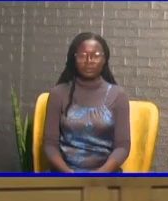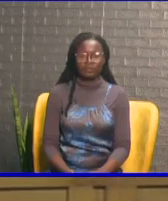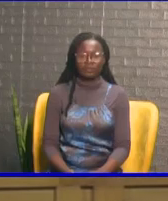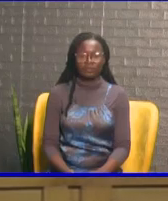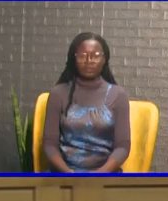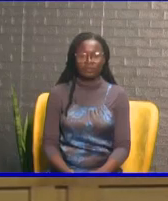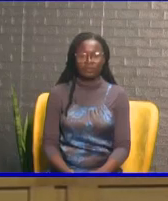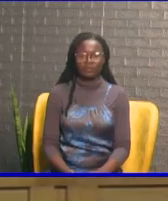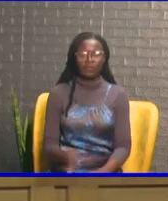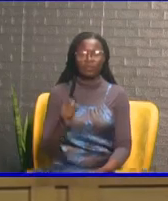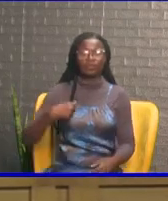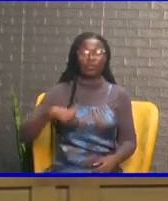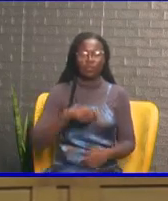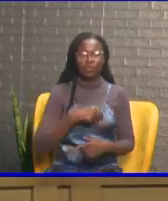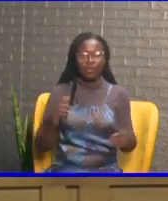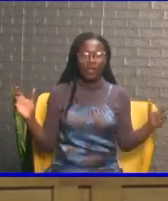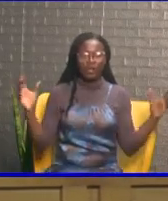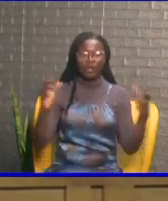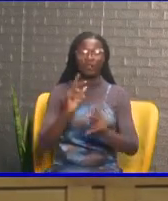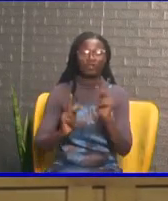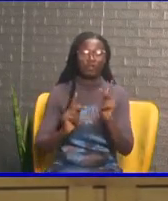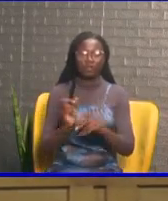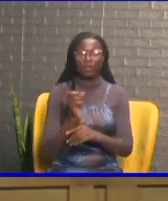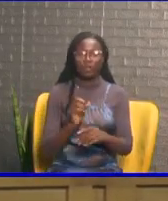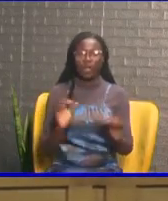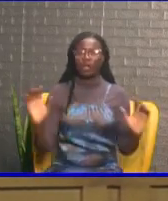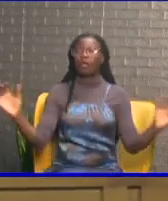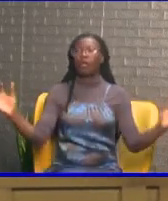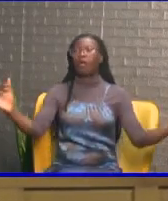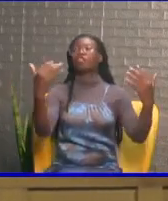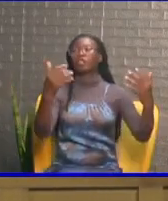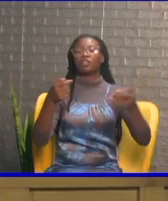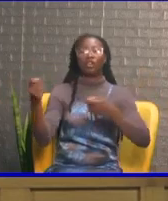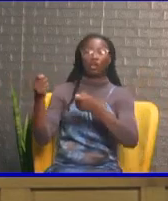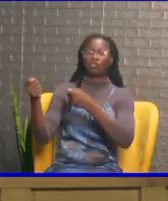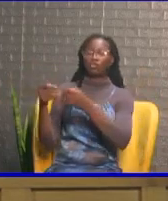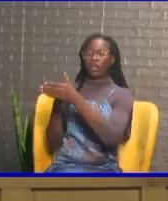And so we are gathering people where congregation is controlling leader.